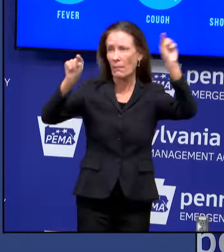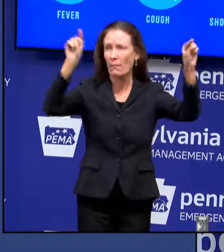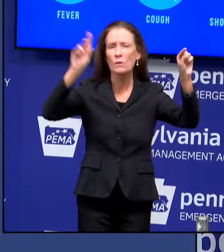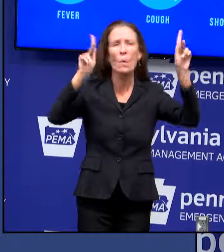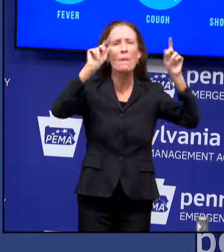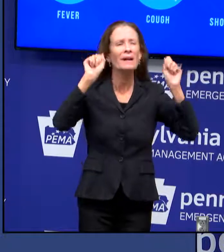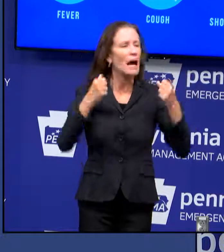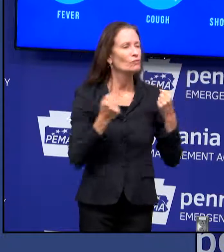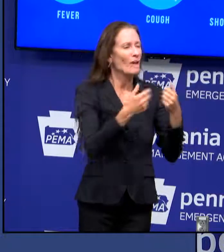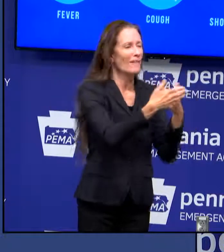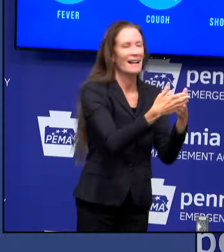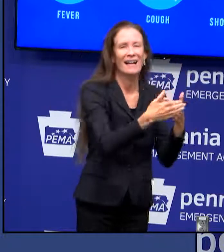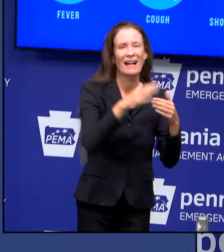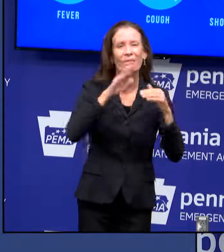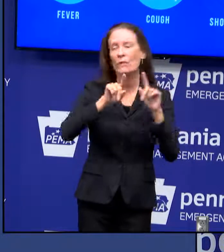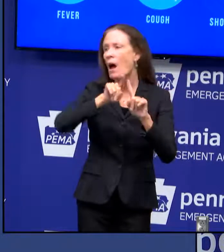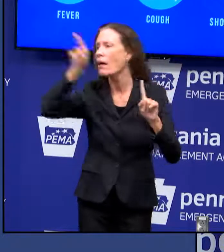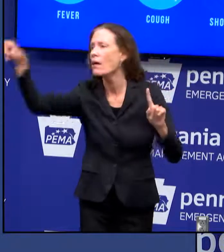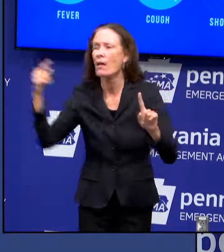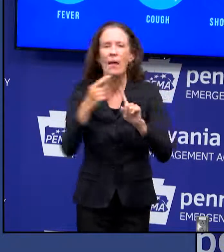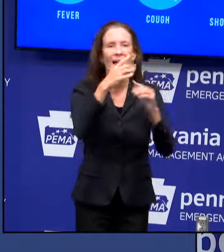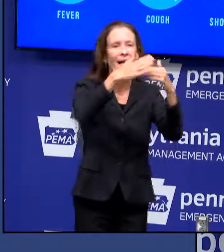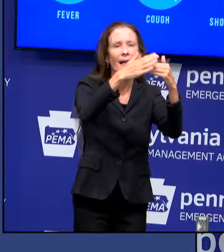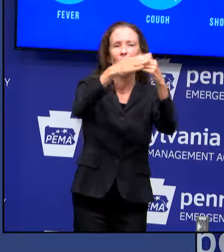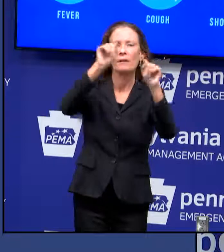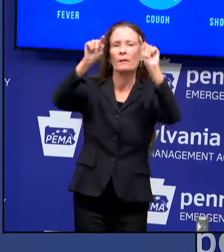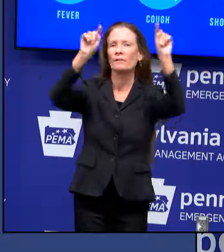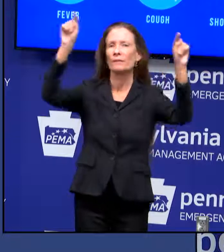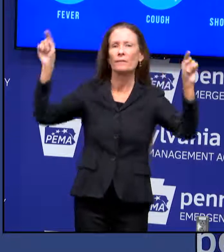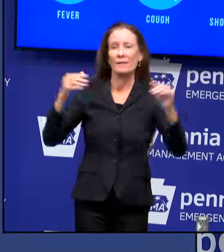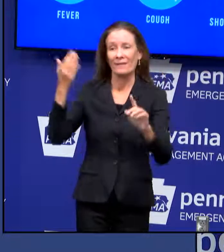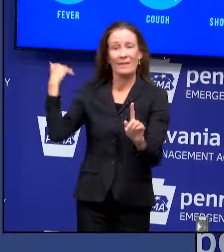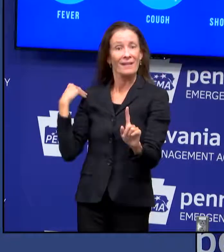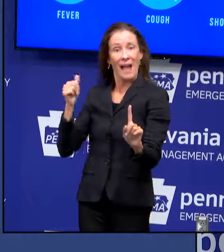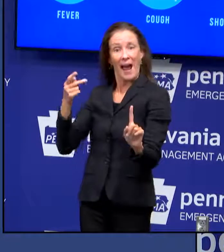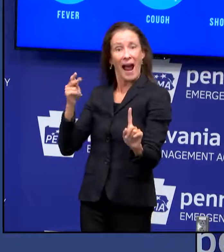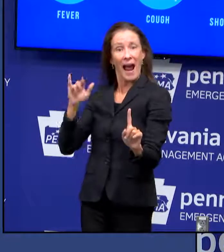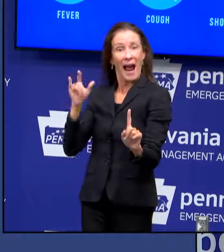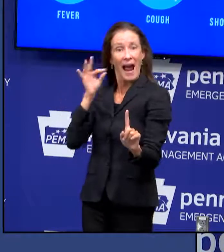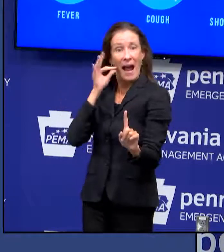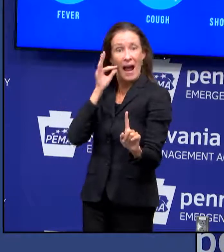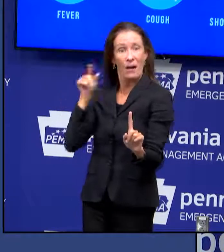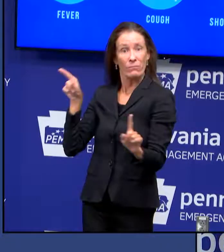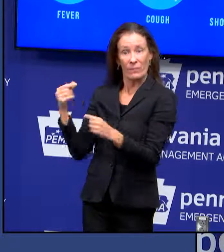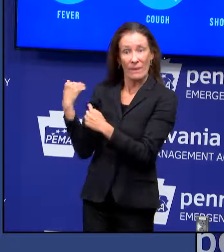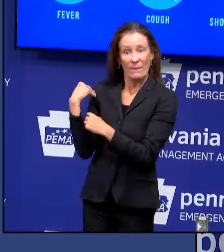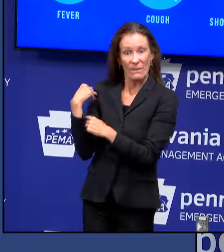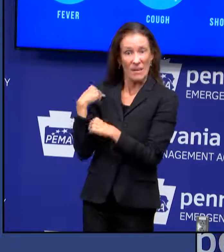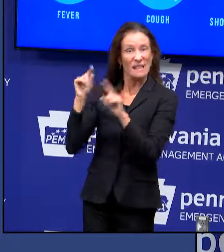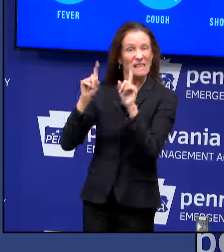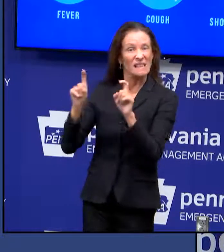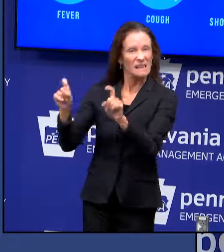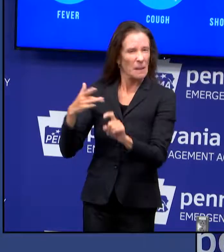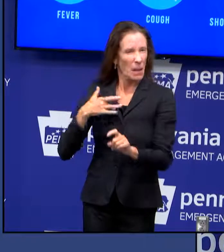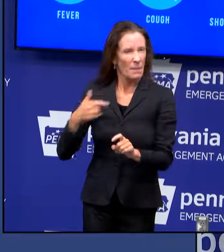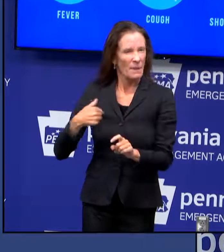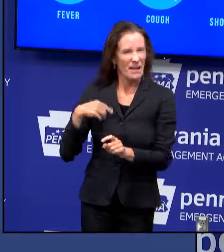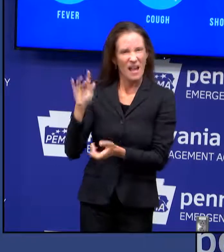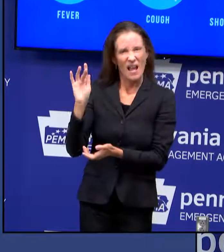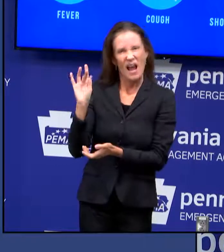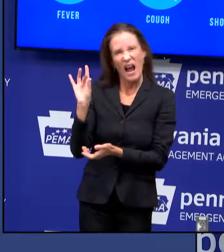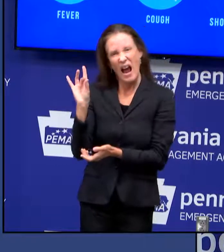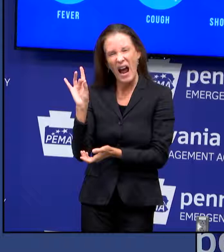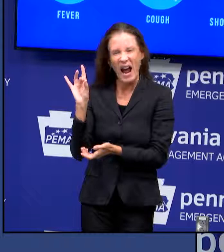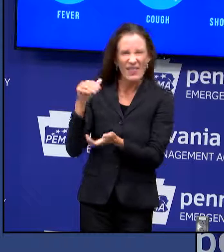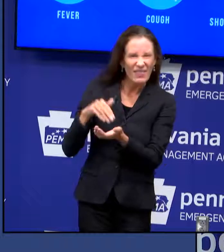wave of COVID-19 cases in April, our statewide capacity in April was under 8,000 tests